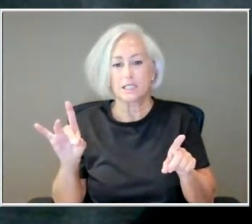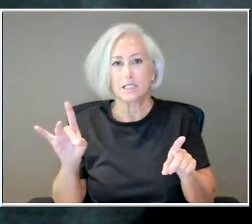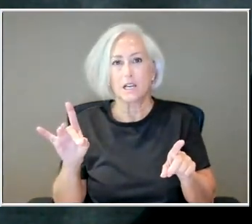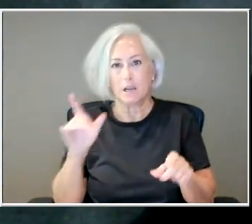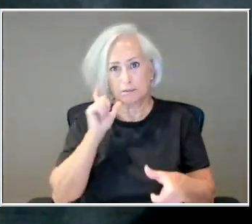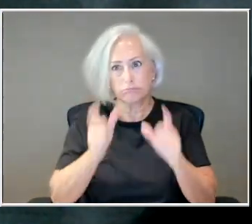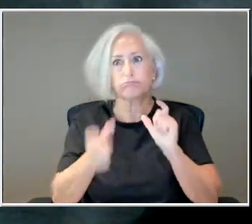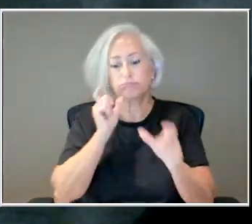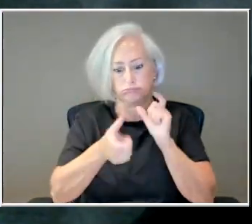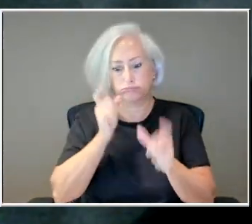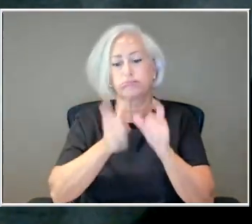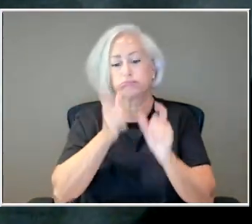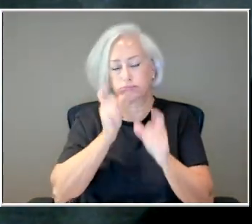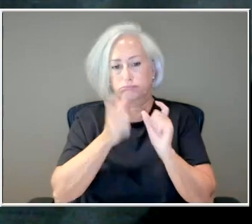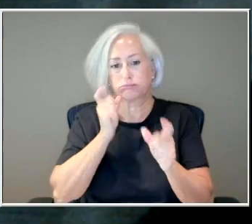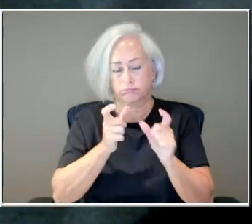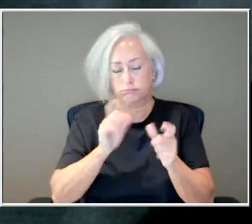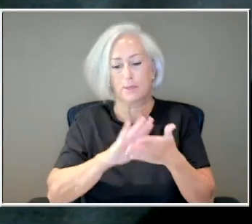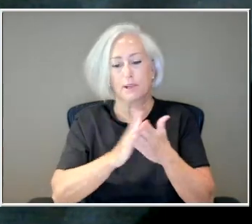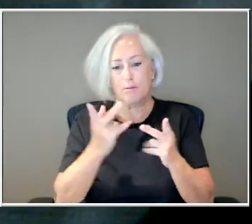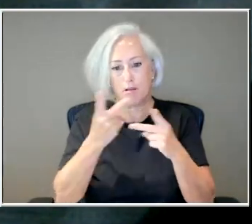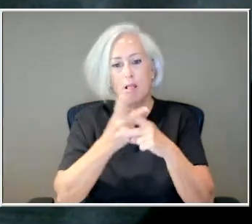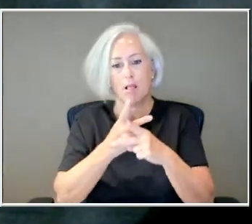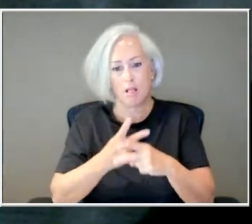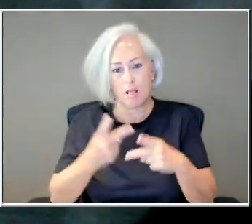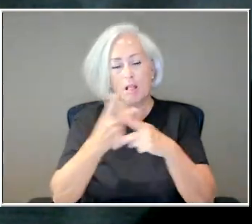heavily, and it was getting worse and worse. And then